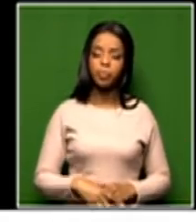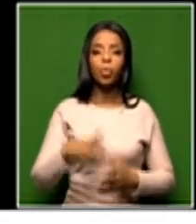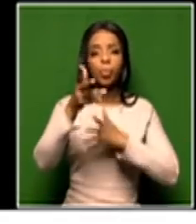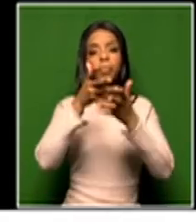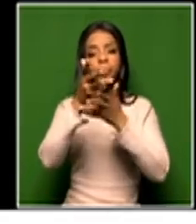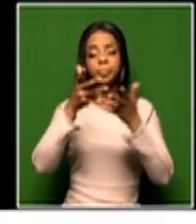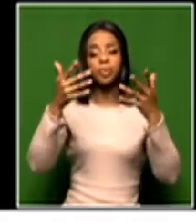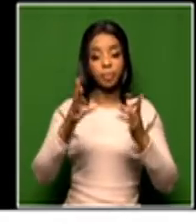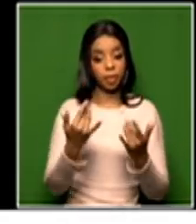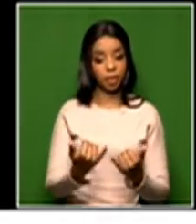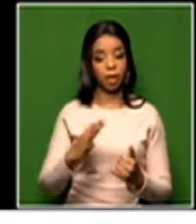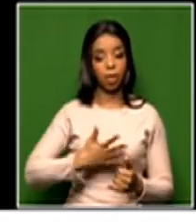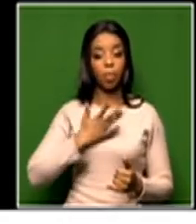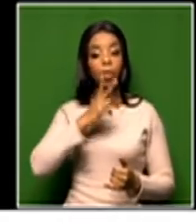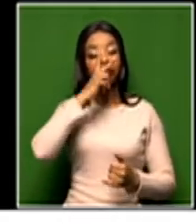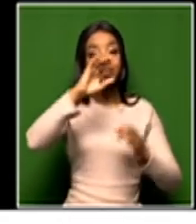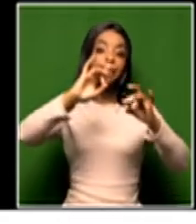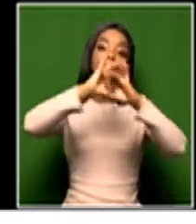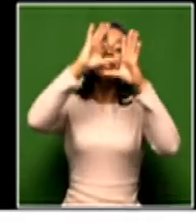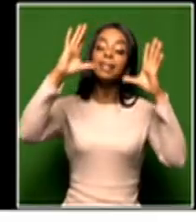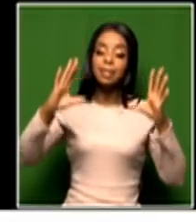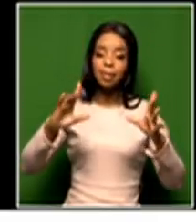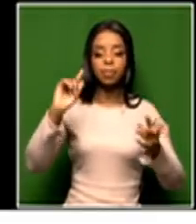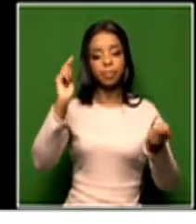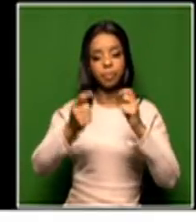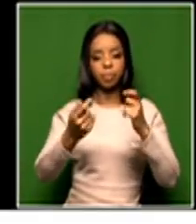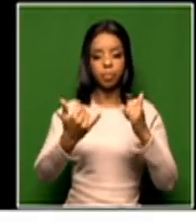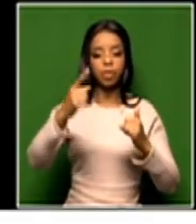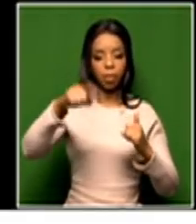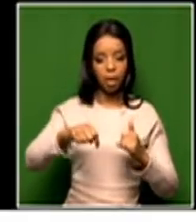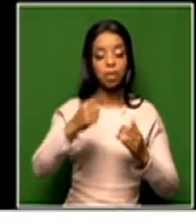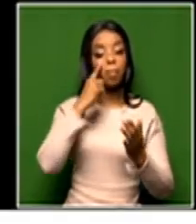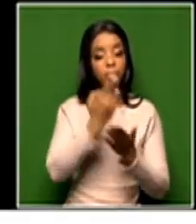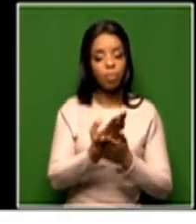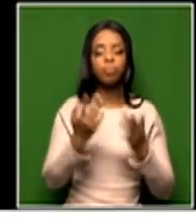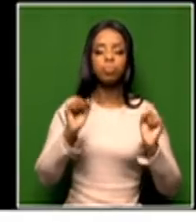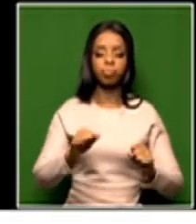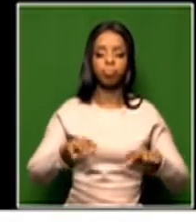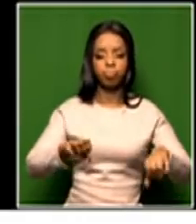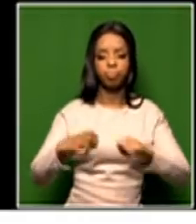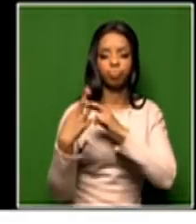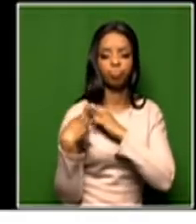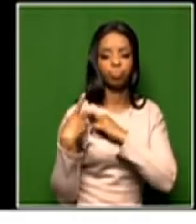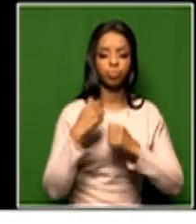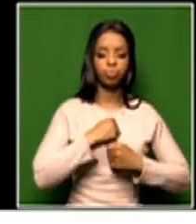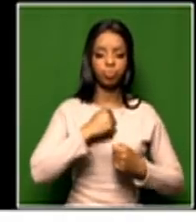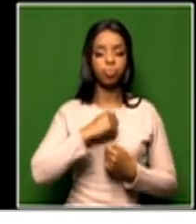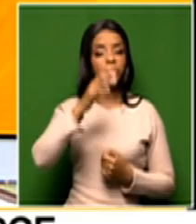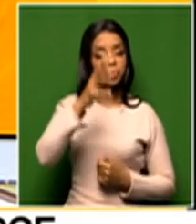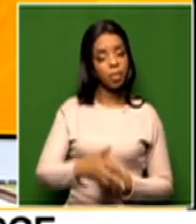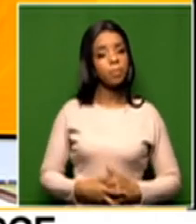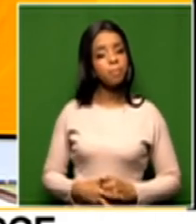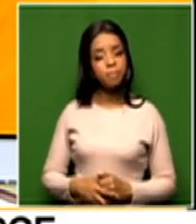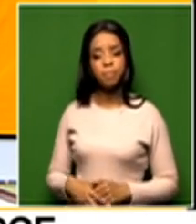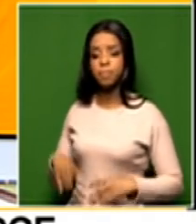classic case now, and they must prove themselves that they are equal to the task of the responsibilities that they have. Mkhuleko Hlengwa, thank you for talking to